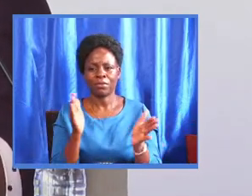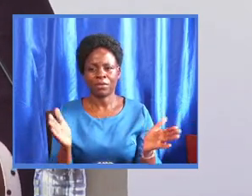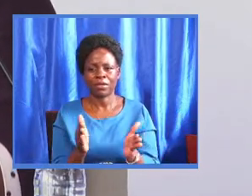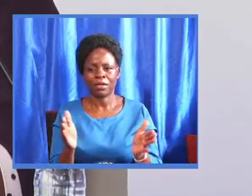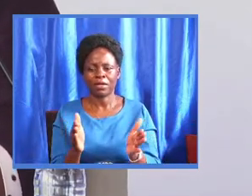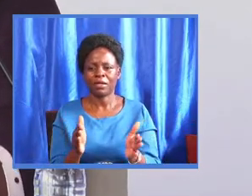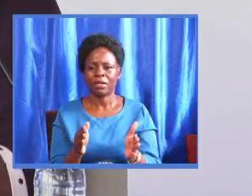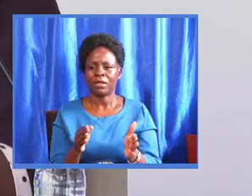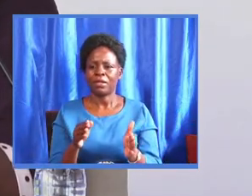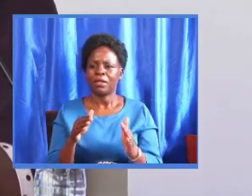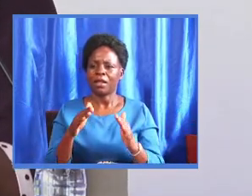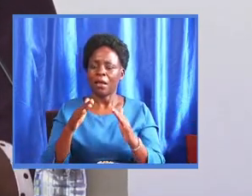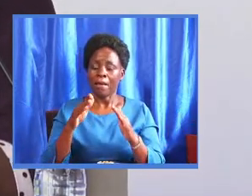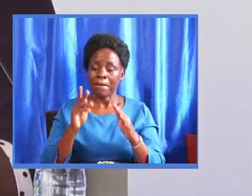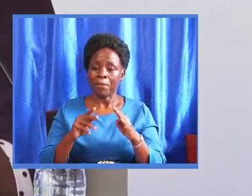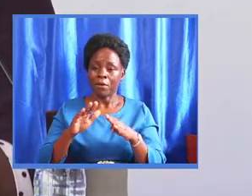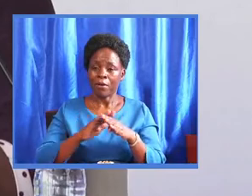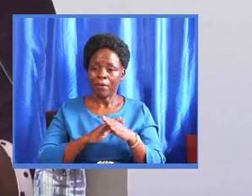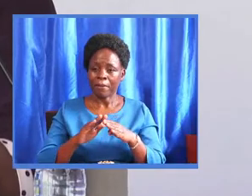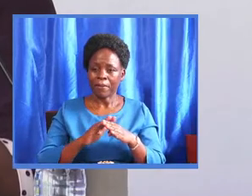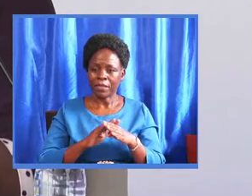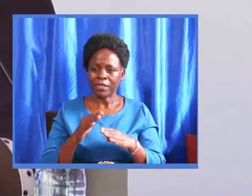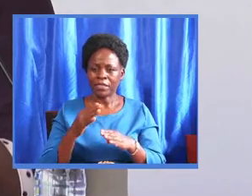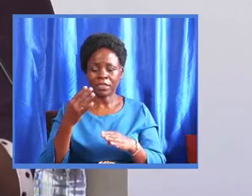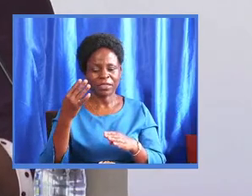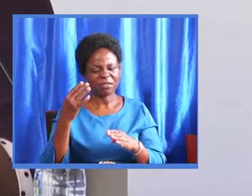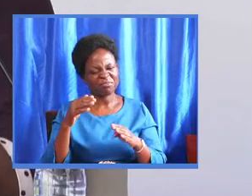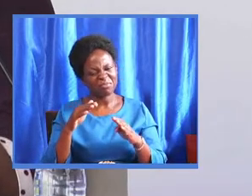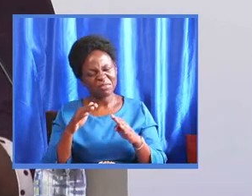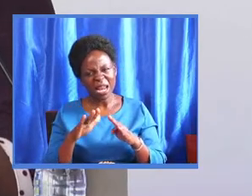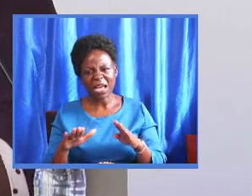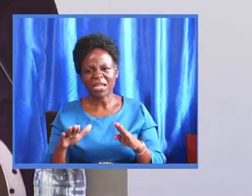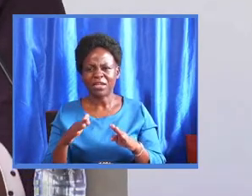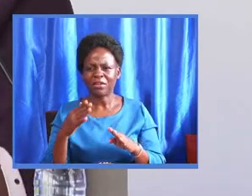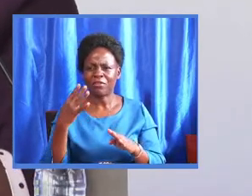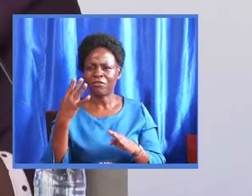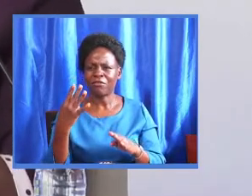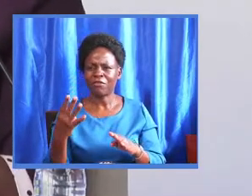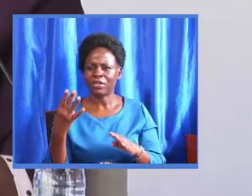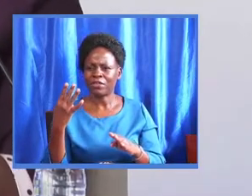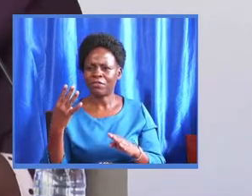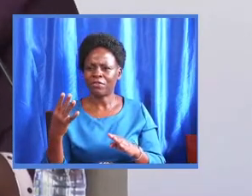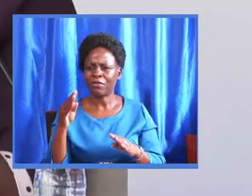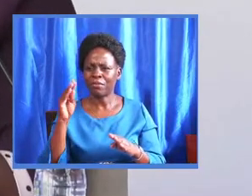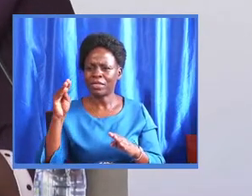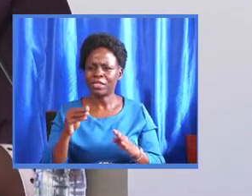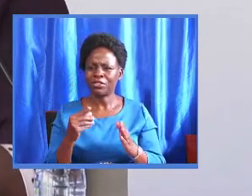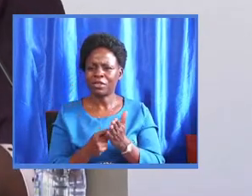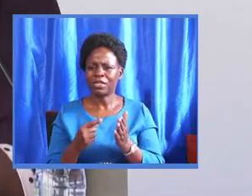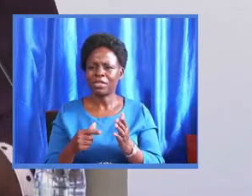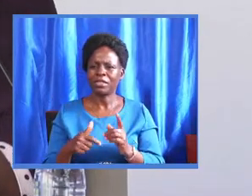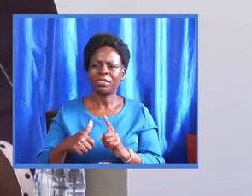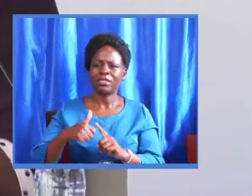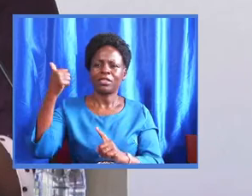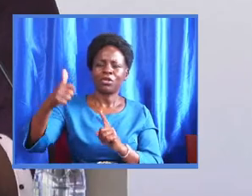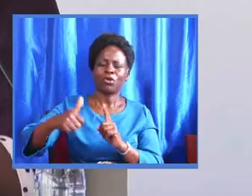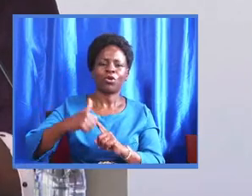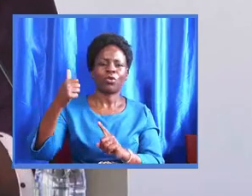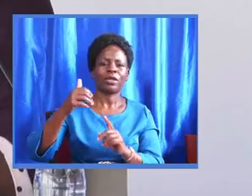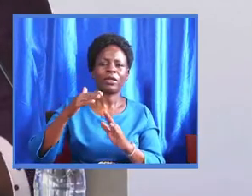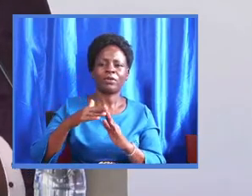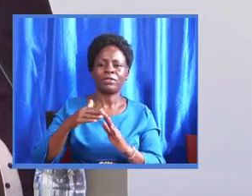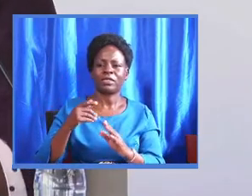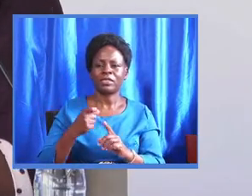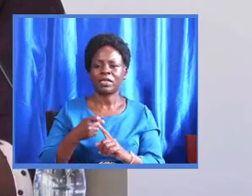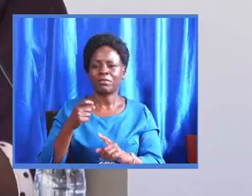the real estate. Indeed, there's potential. 44% of Ugandans rent houses in Kampala. So there's that potential. We would want